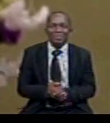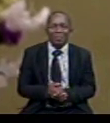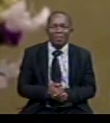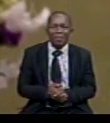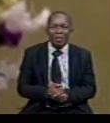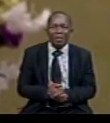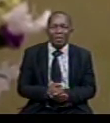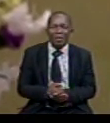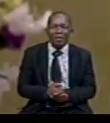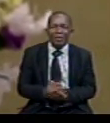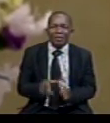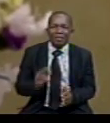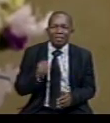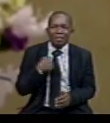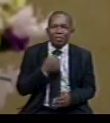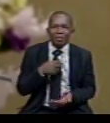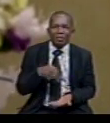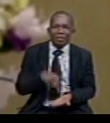Shall we all rise up?